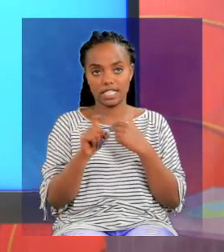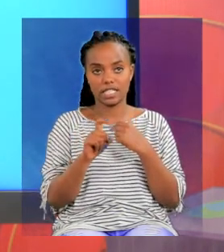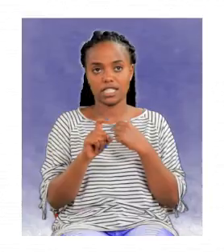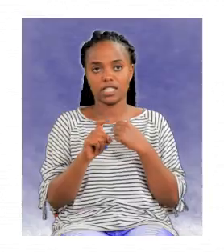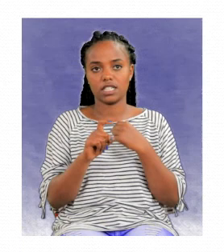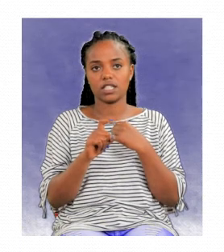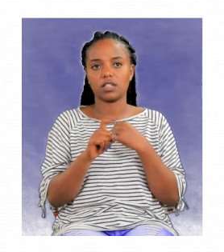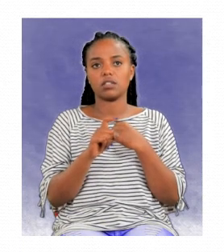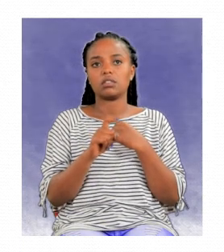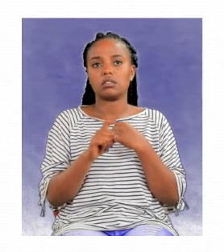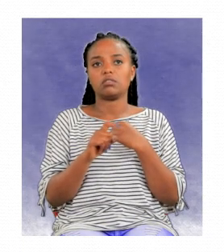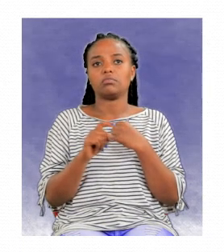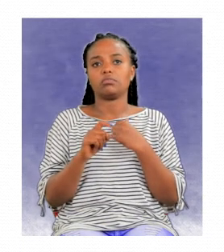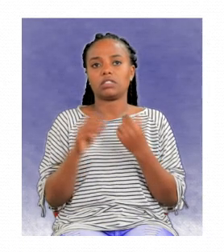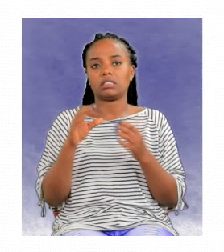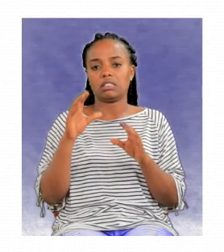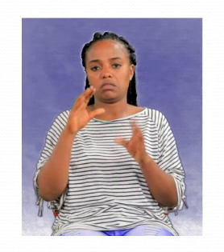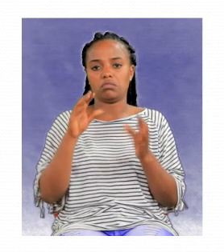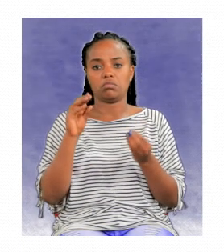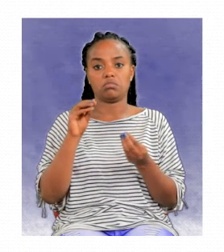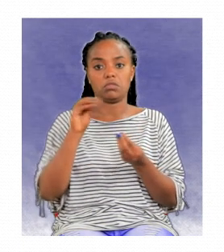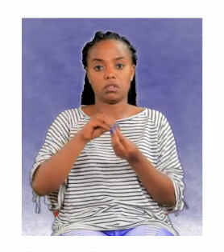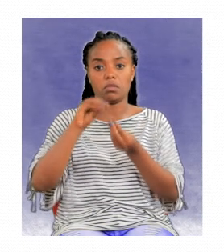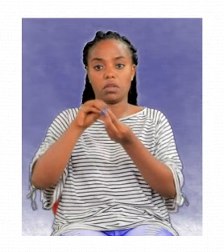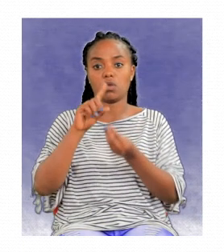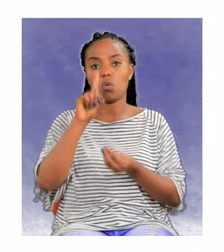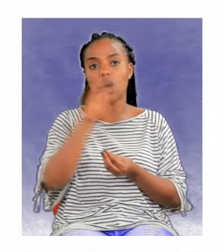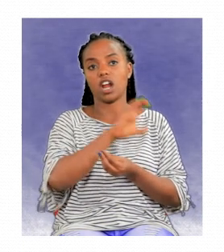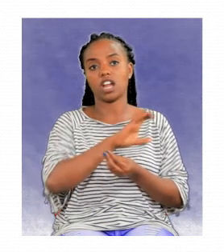frequency times the class midpoint gives you this,